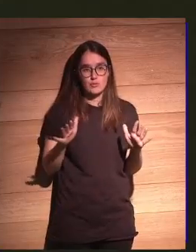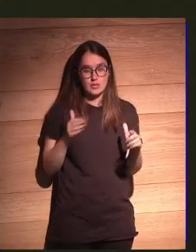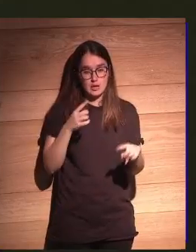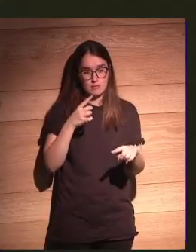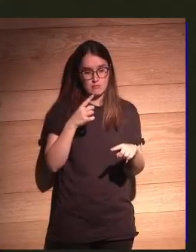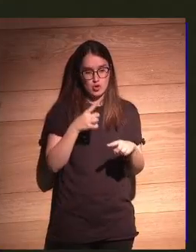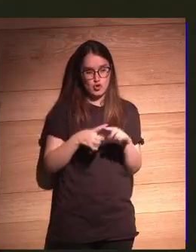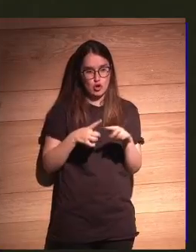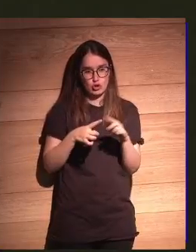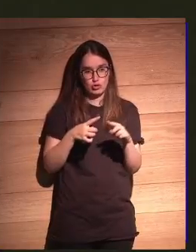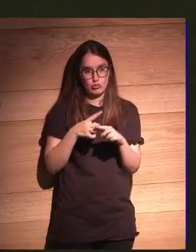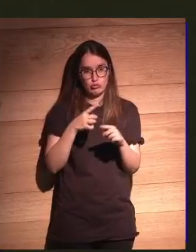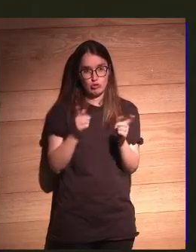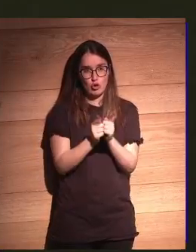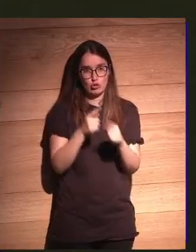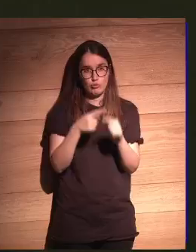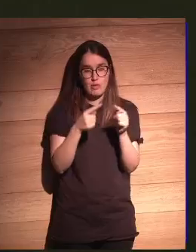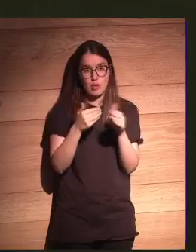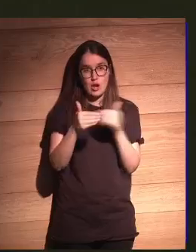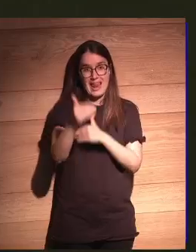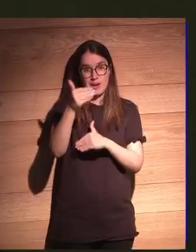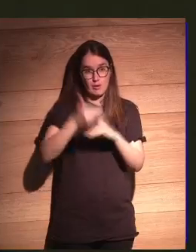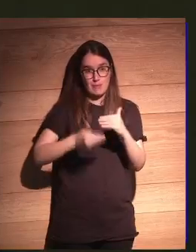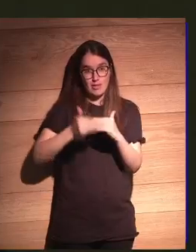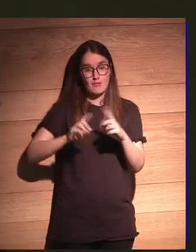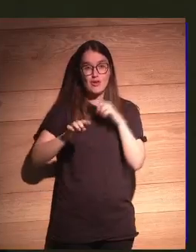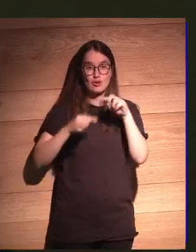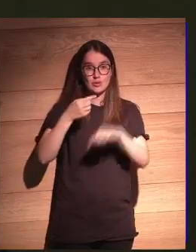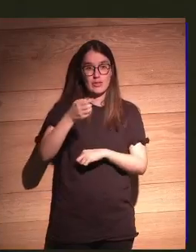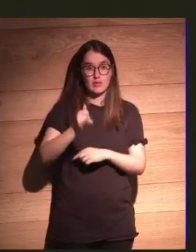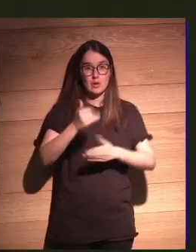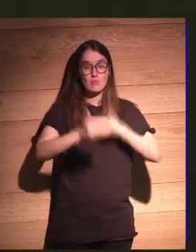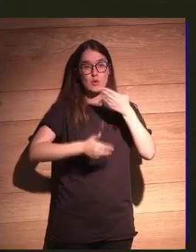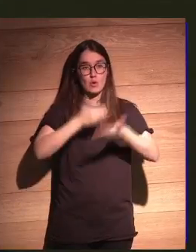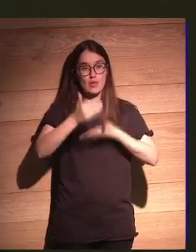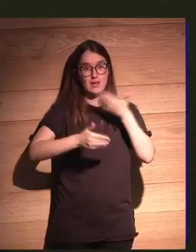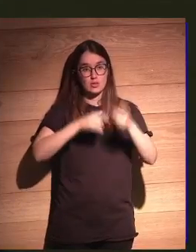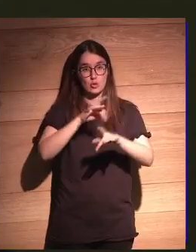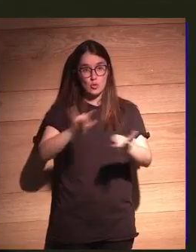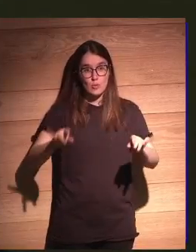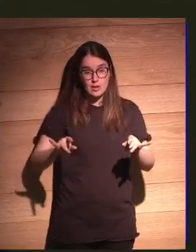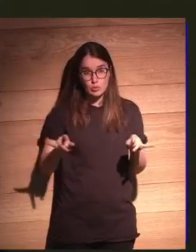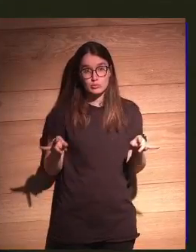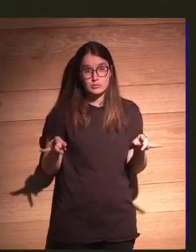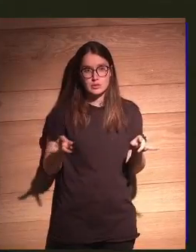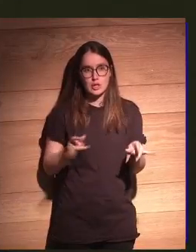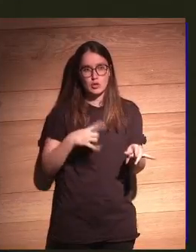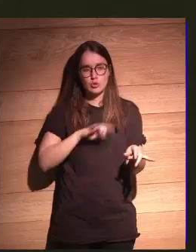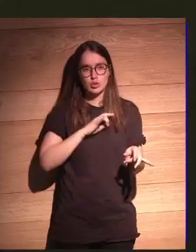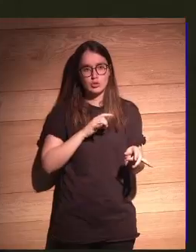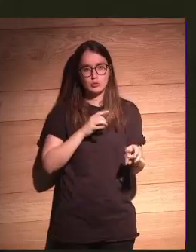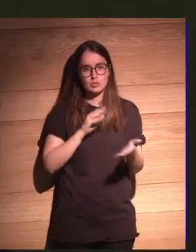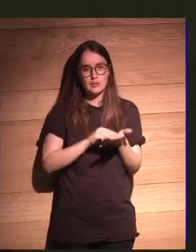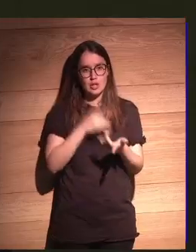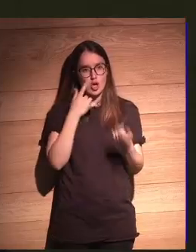sense at a given point, but in the short term, medium term, or long term will have certain consequences that will lead